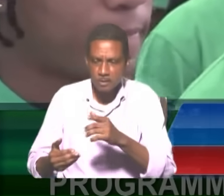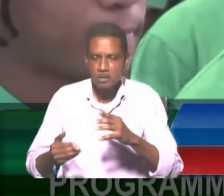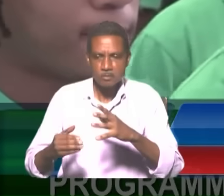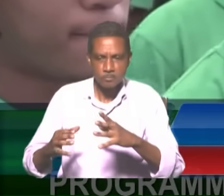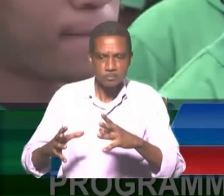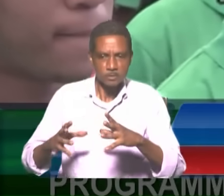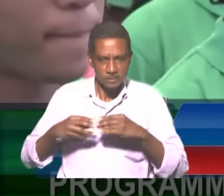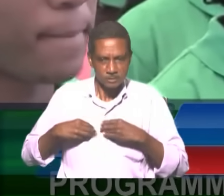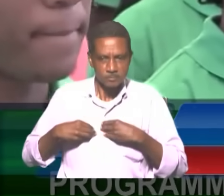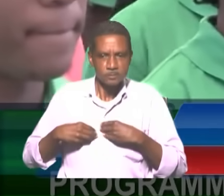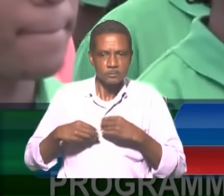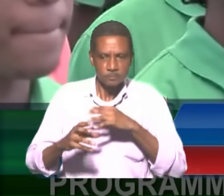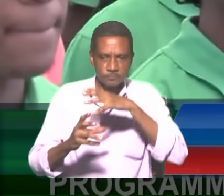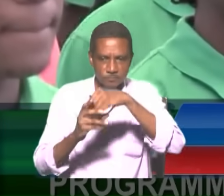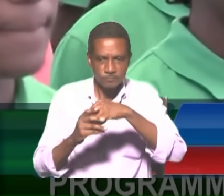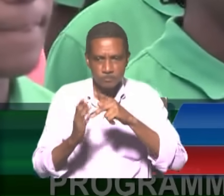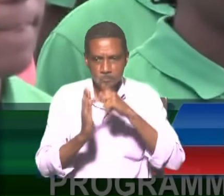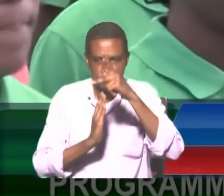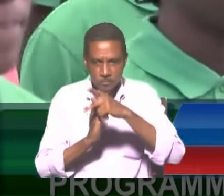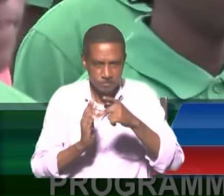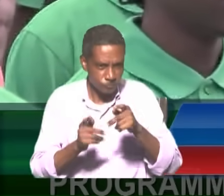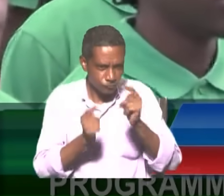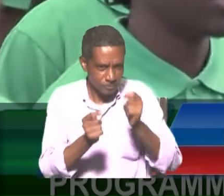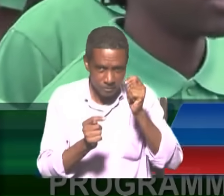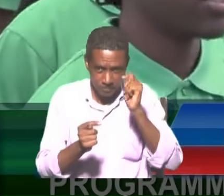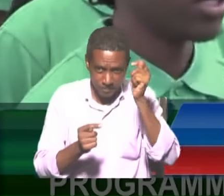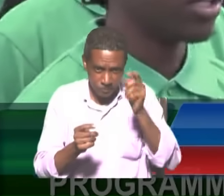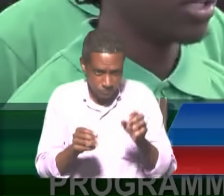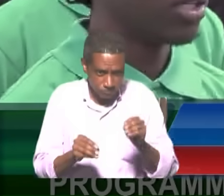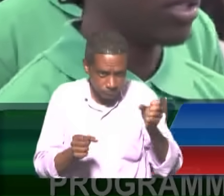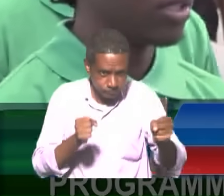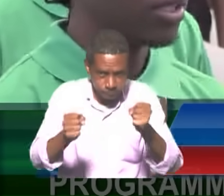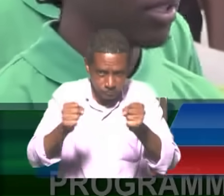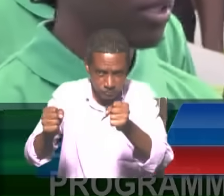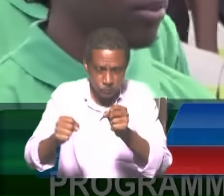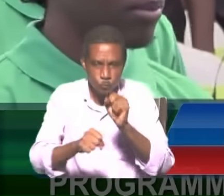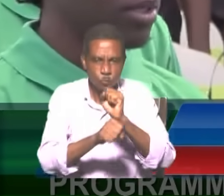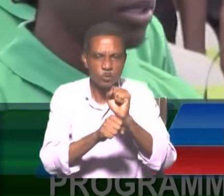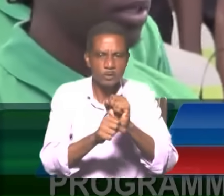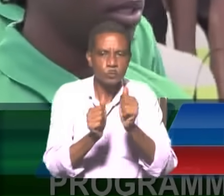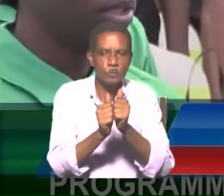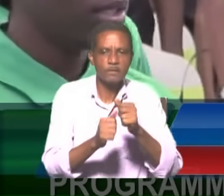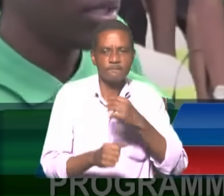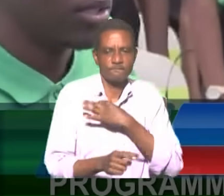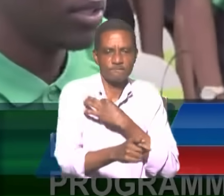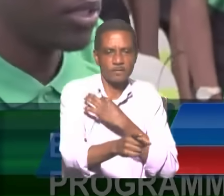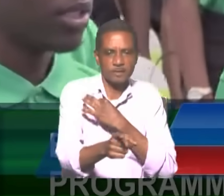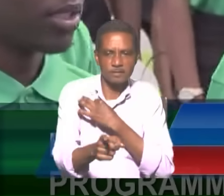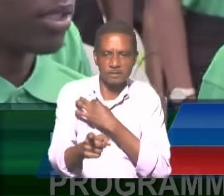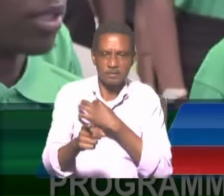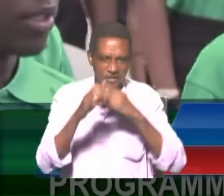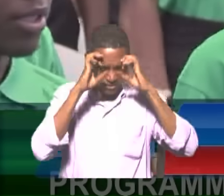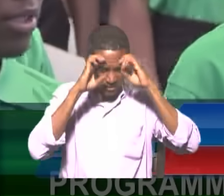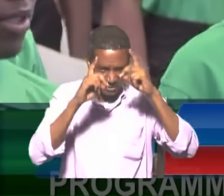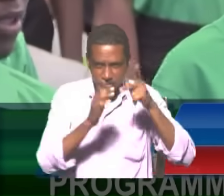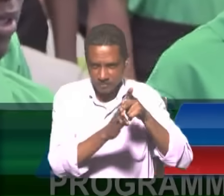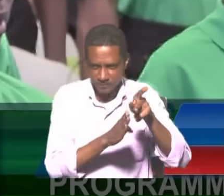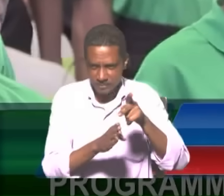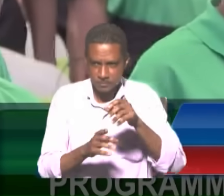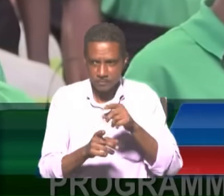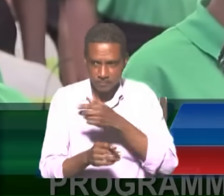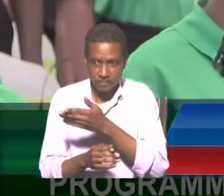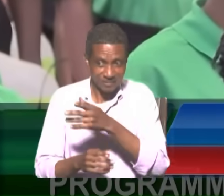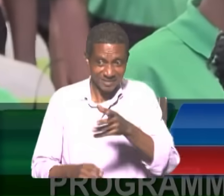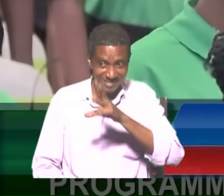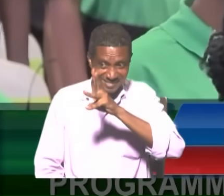Tobago, working with volunteer facilitators, educators, and industry professionals. While these 600 will receive particular